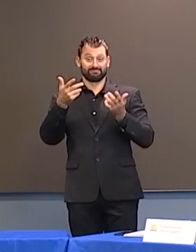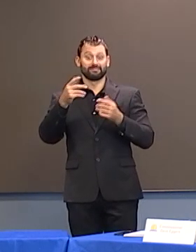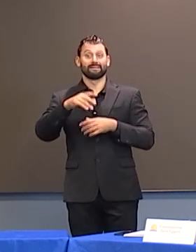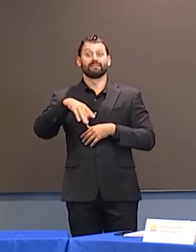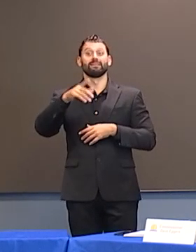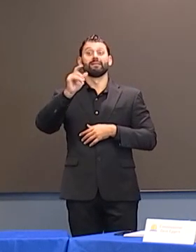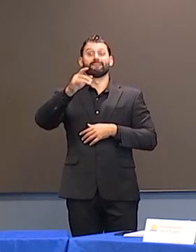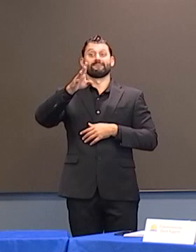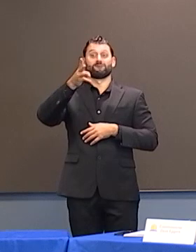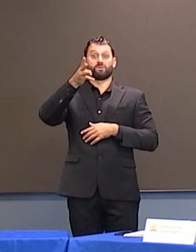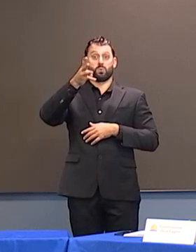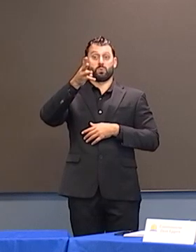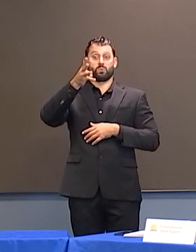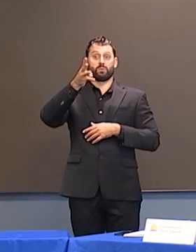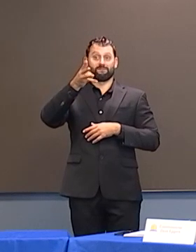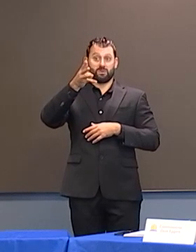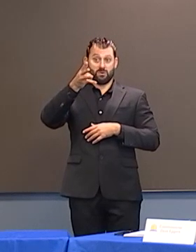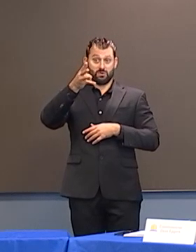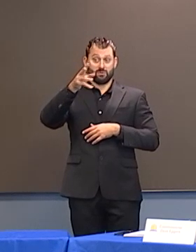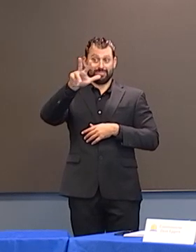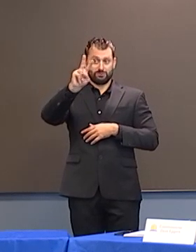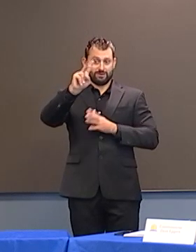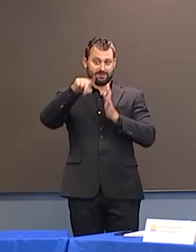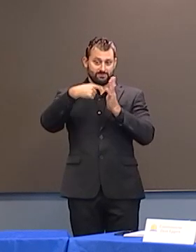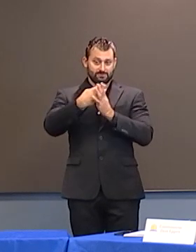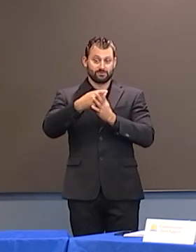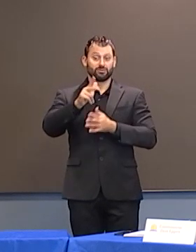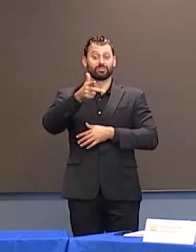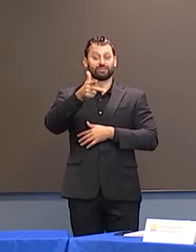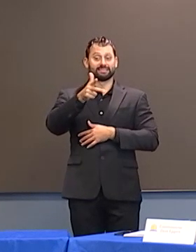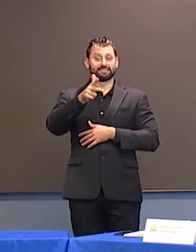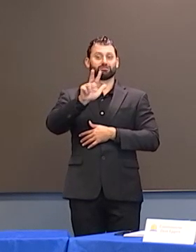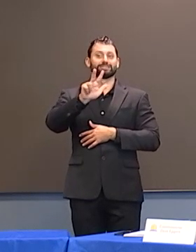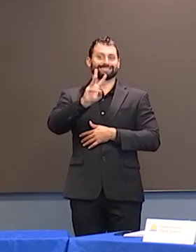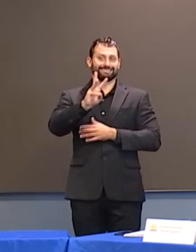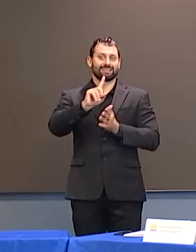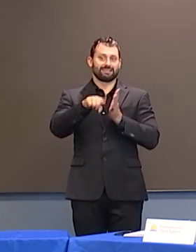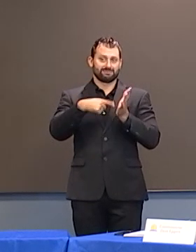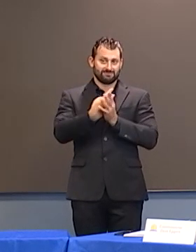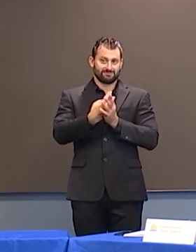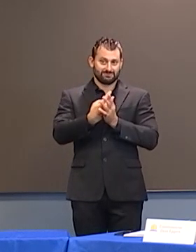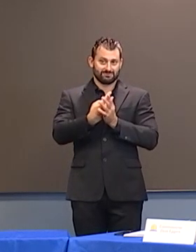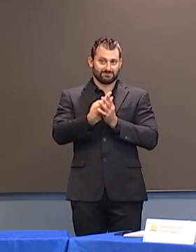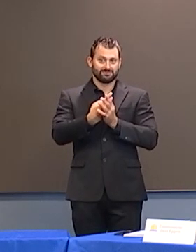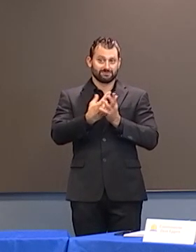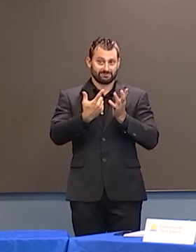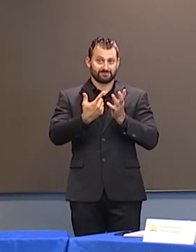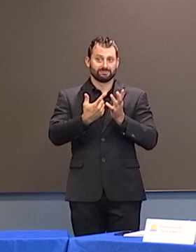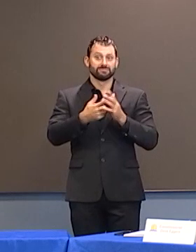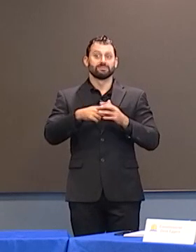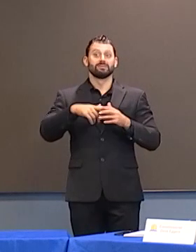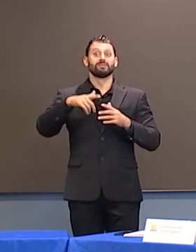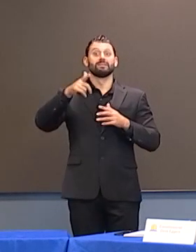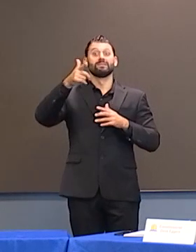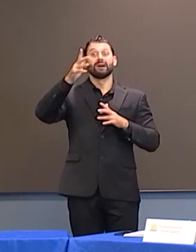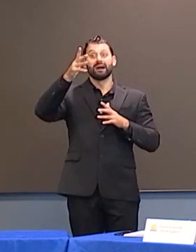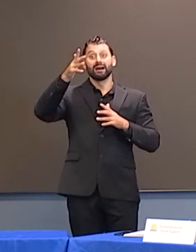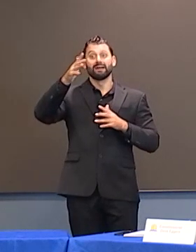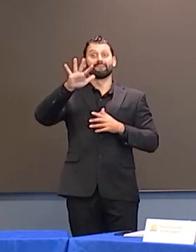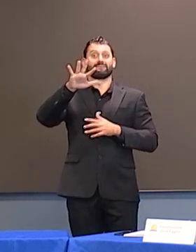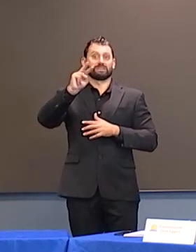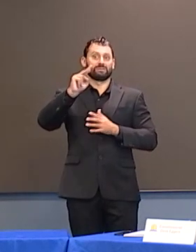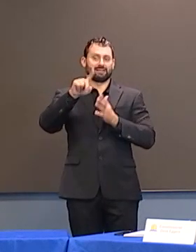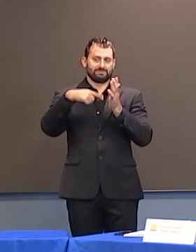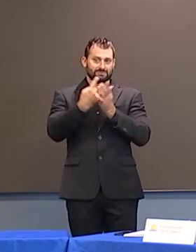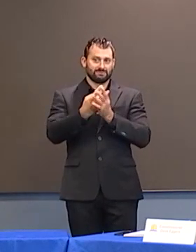category five it's 50 hours but it's not just the individual residents that are evacuating as well right we have over